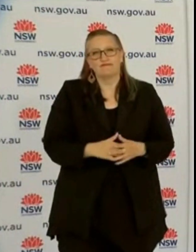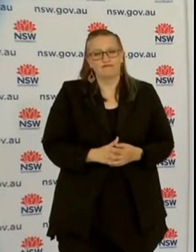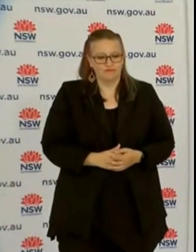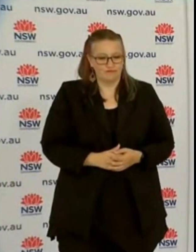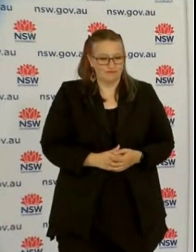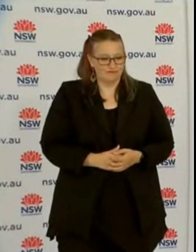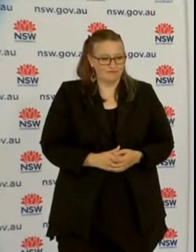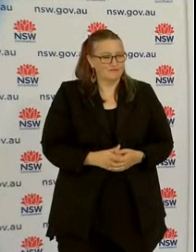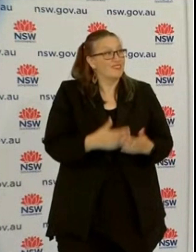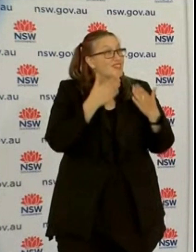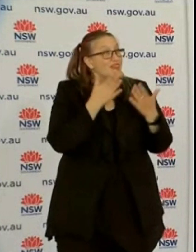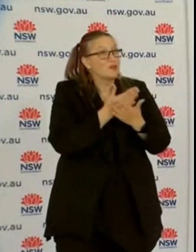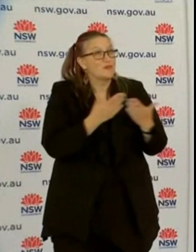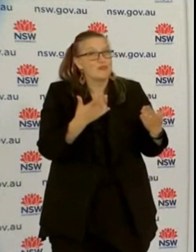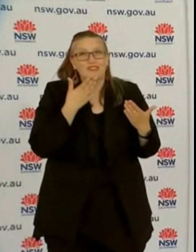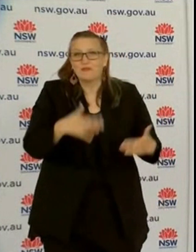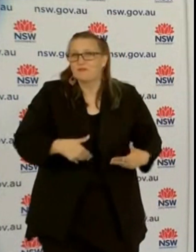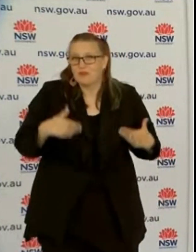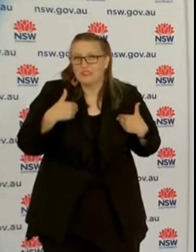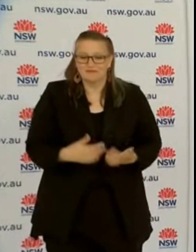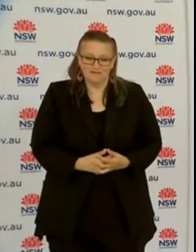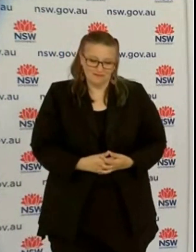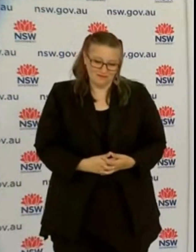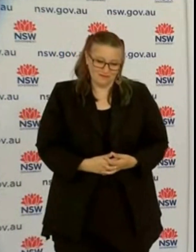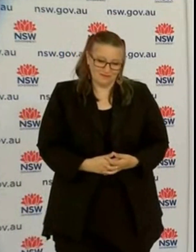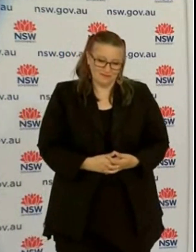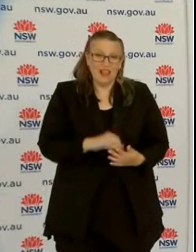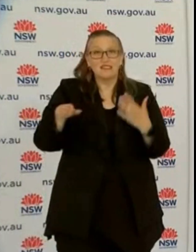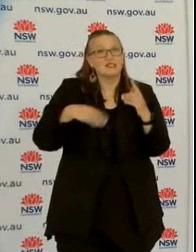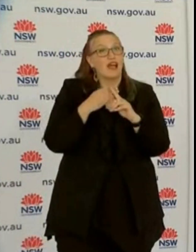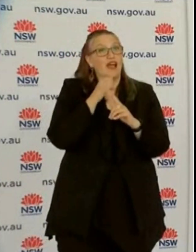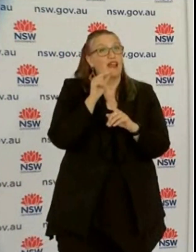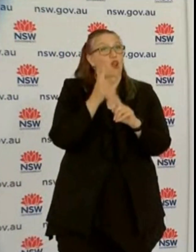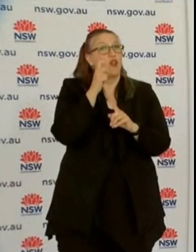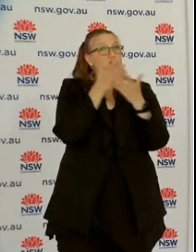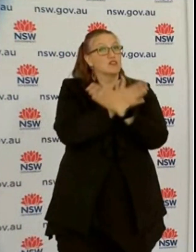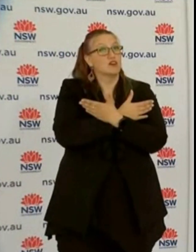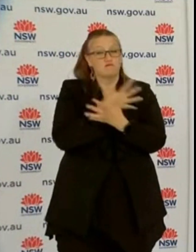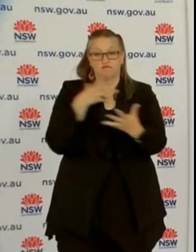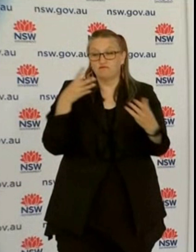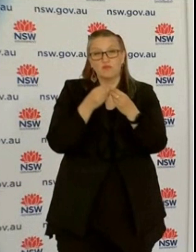Thank you very much, Premier, and good morning, everybody. Till 8 p.m. last night, there were